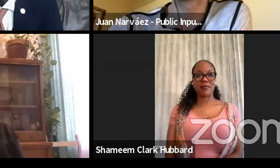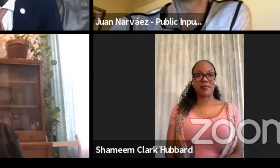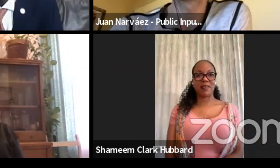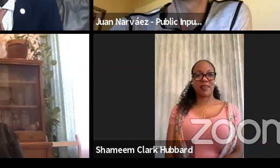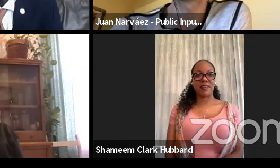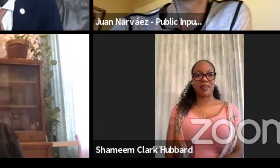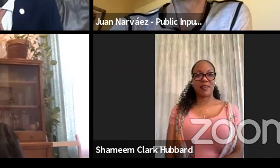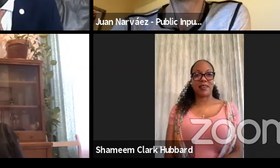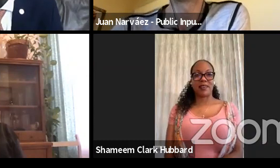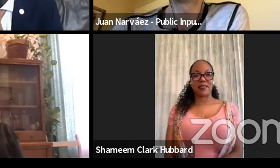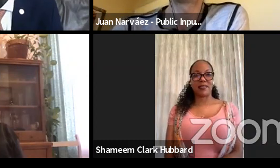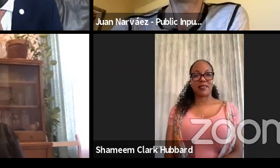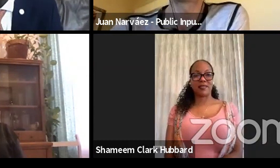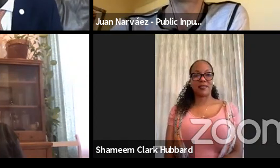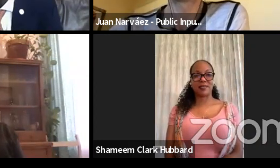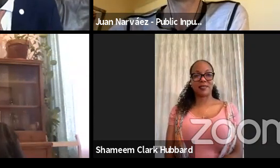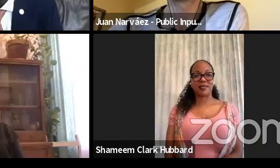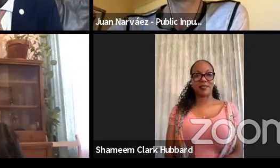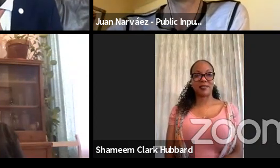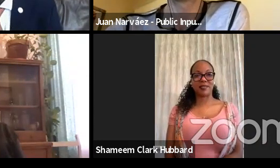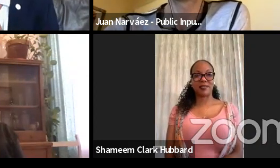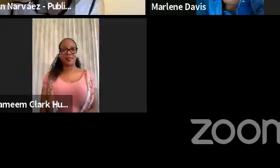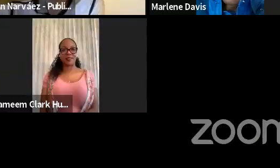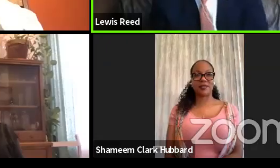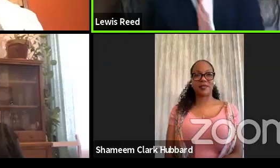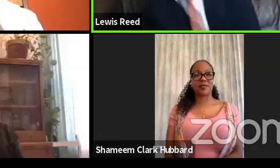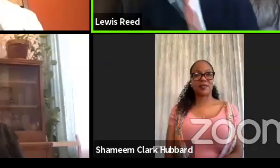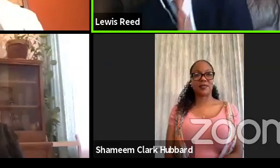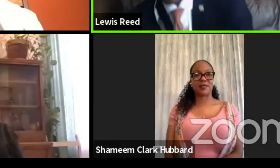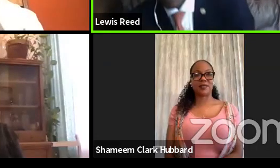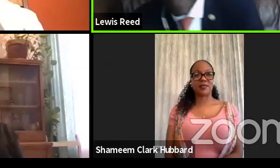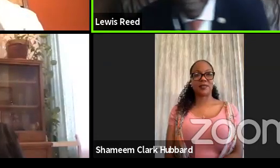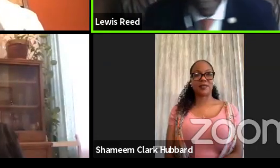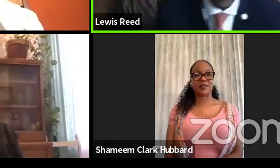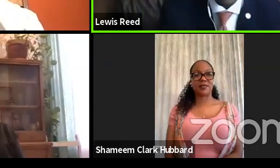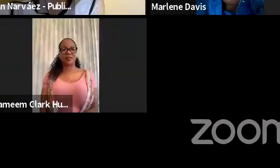Next, there is Juan Narvaez.